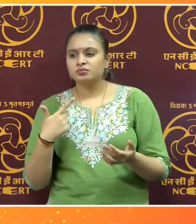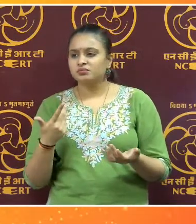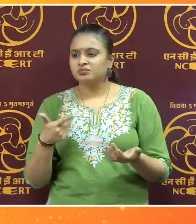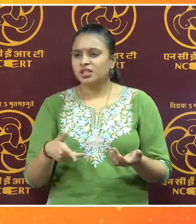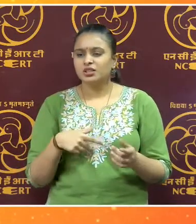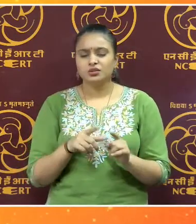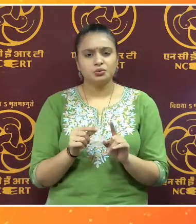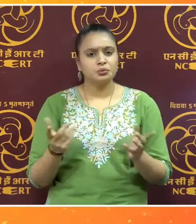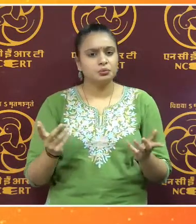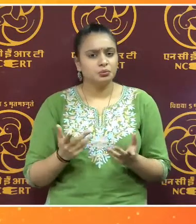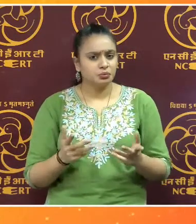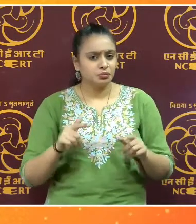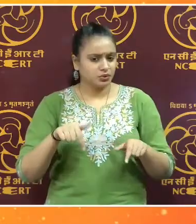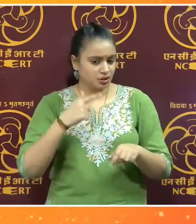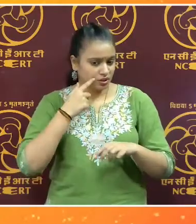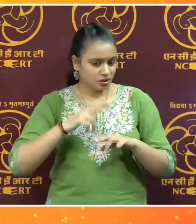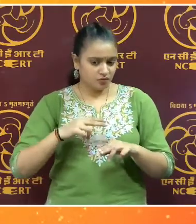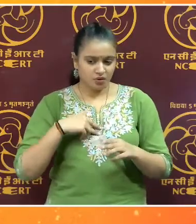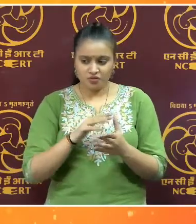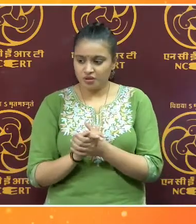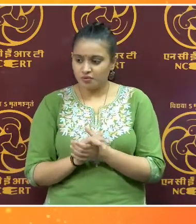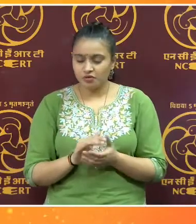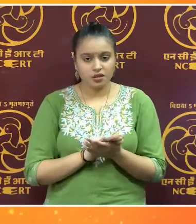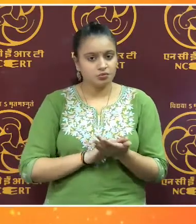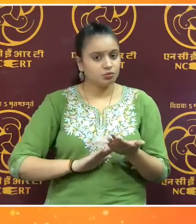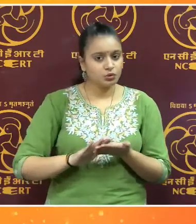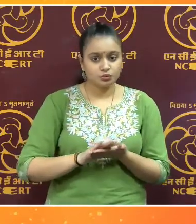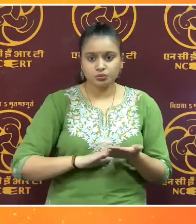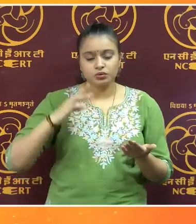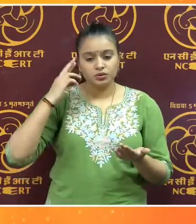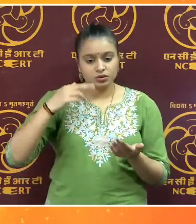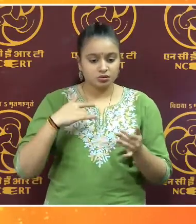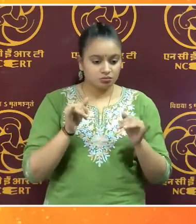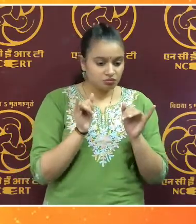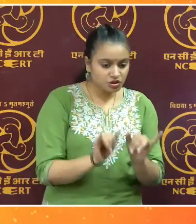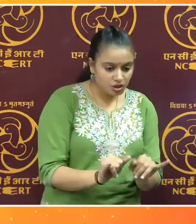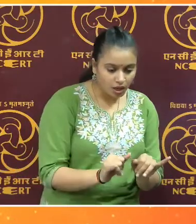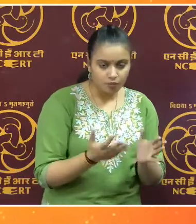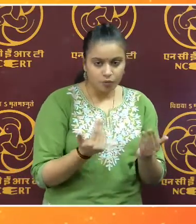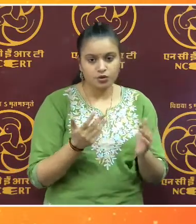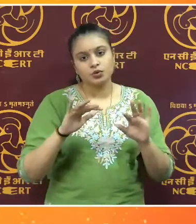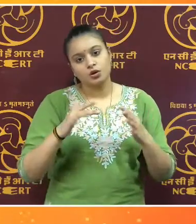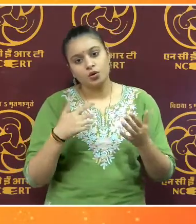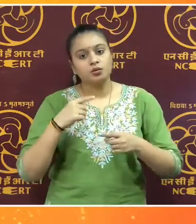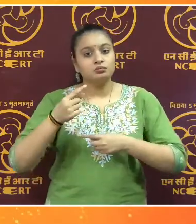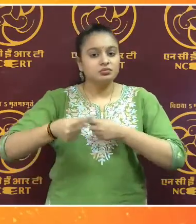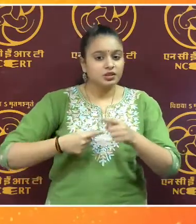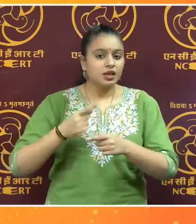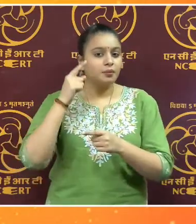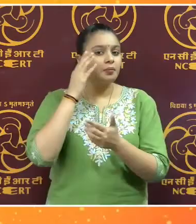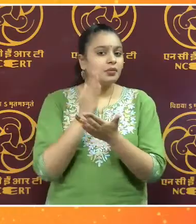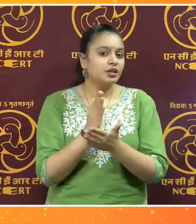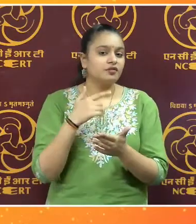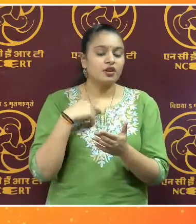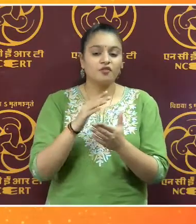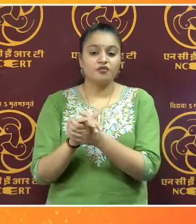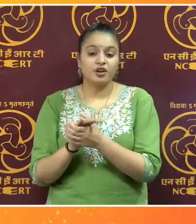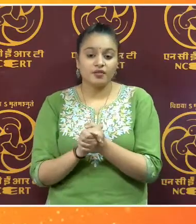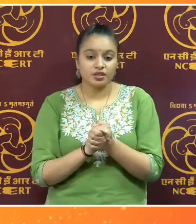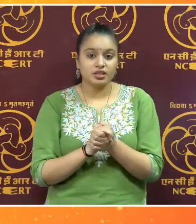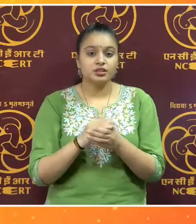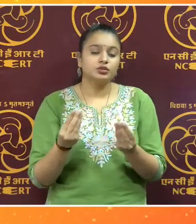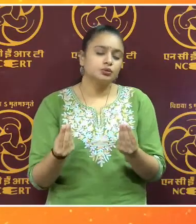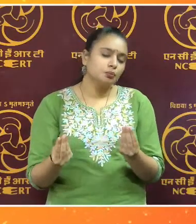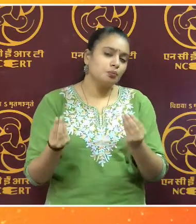I do? I don't have any friends also, so that I could have stayed there. I always believed that friends were more trouble